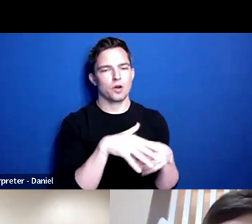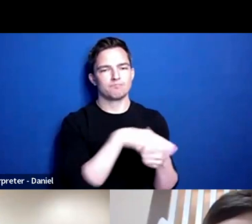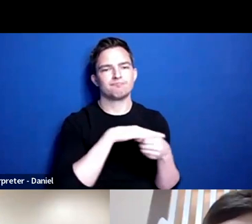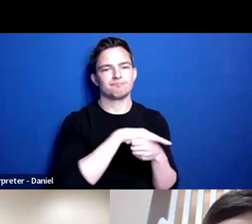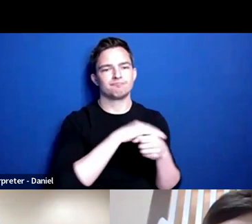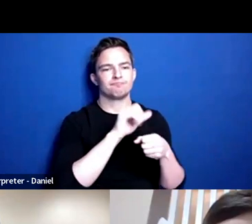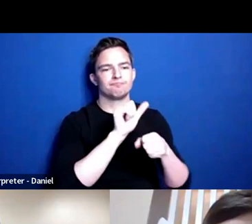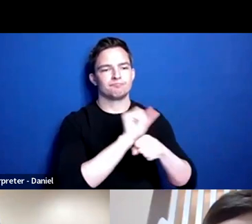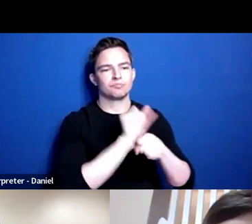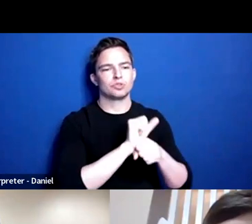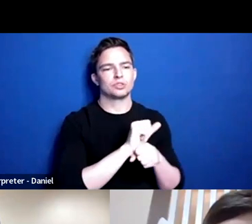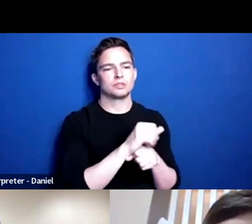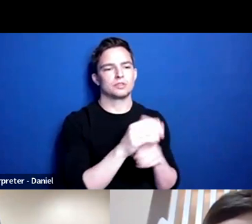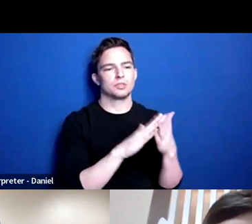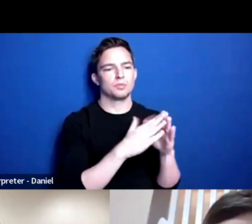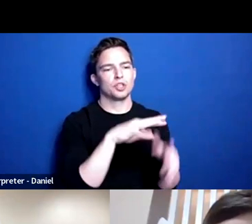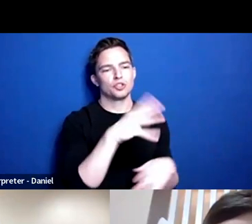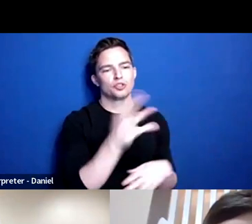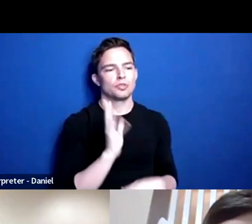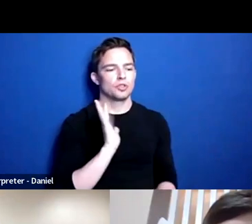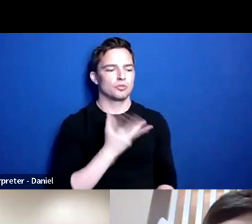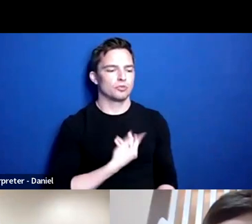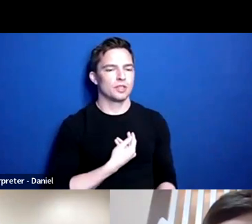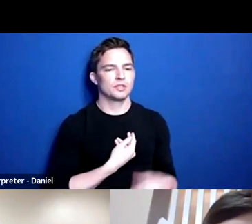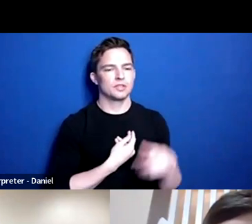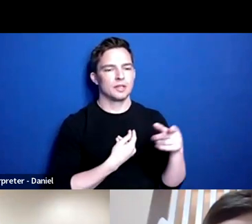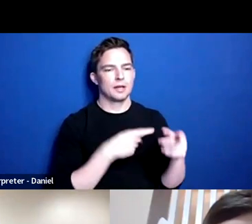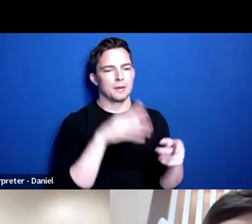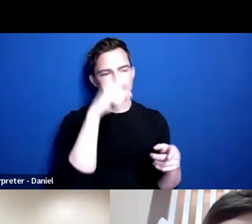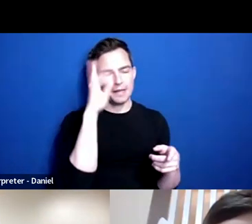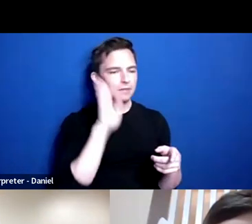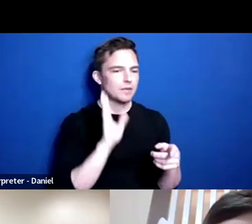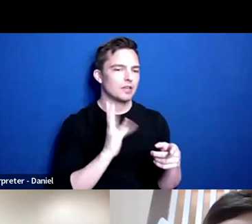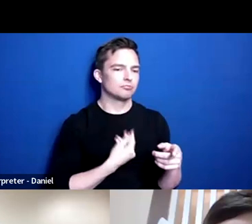or queer and trans, Black and brown Harrisburg community.